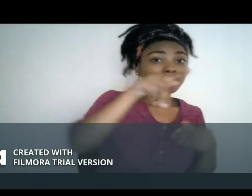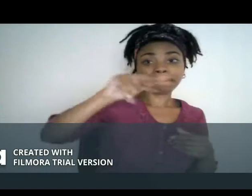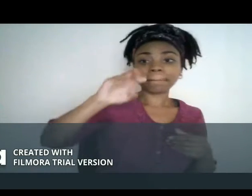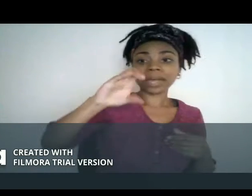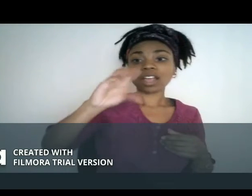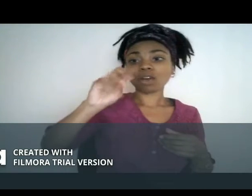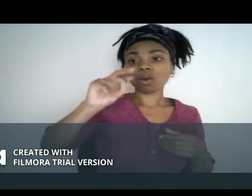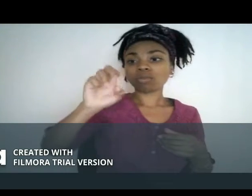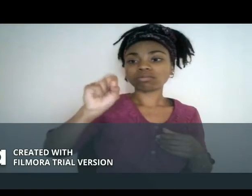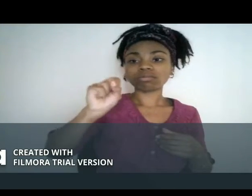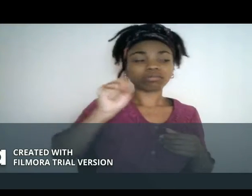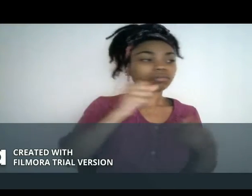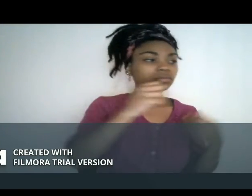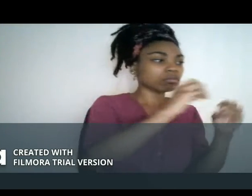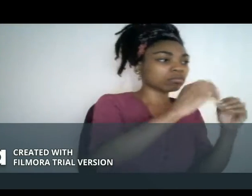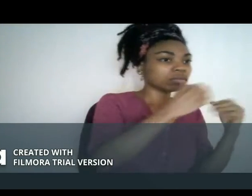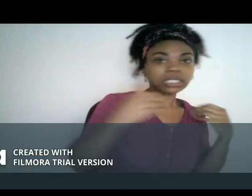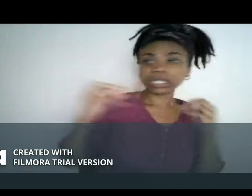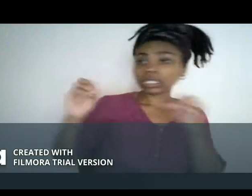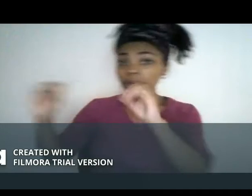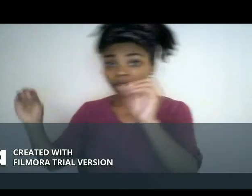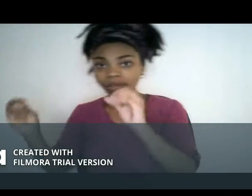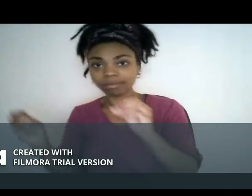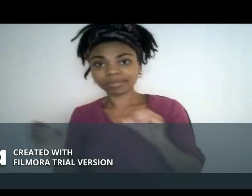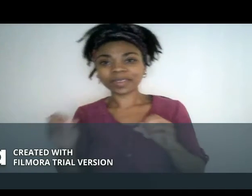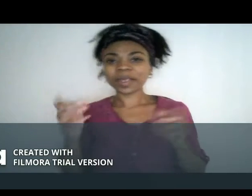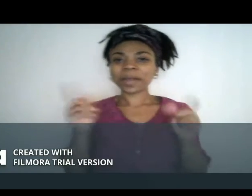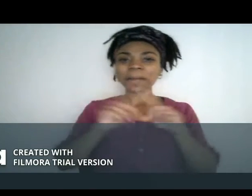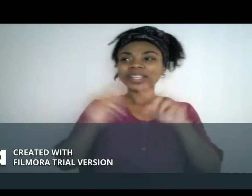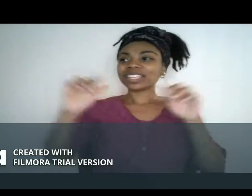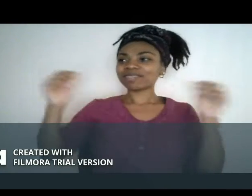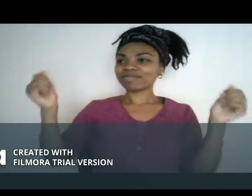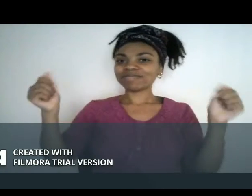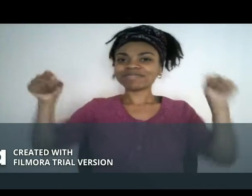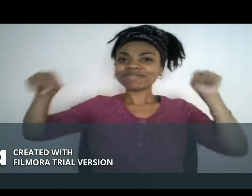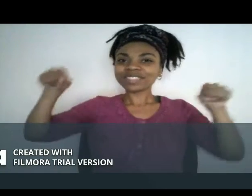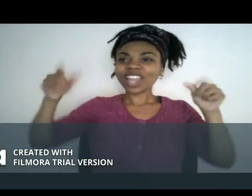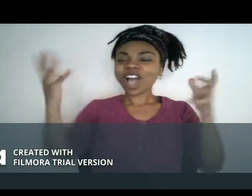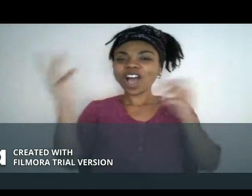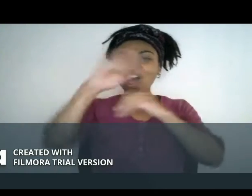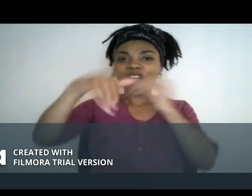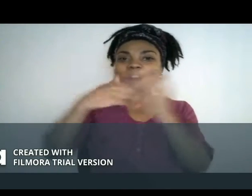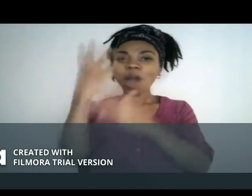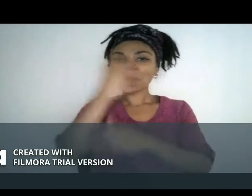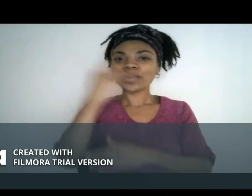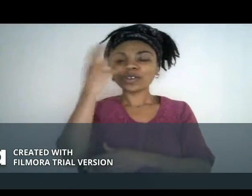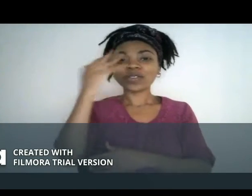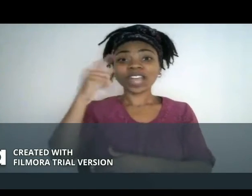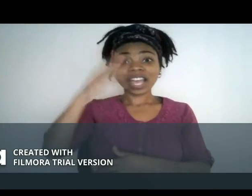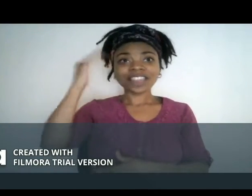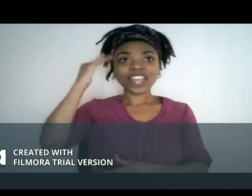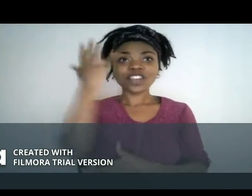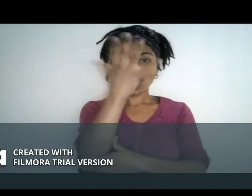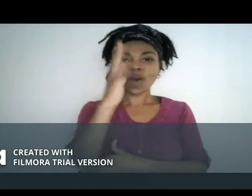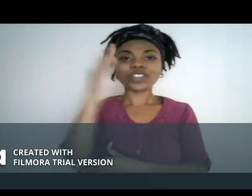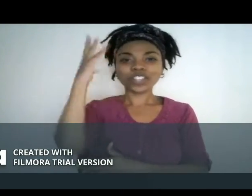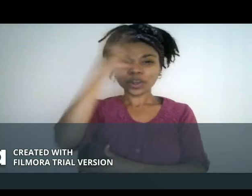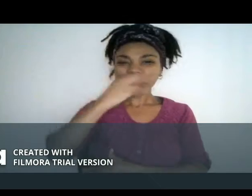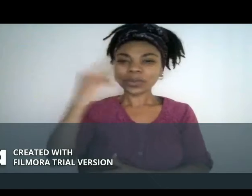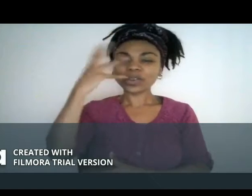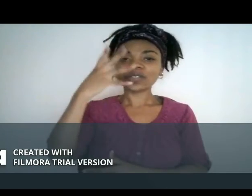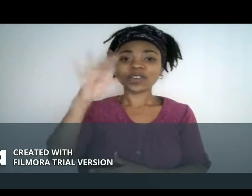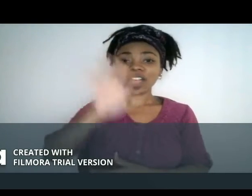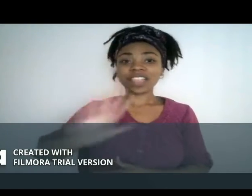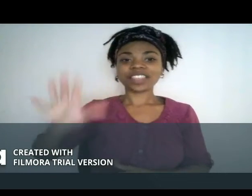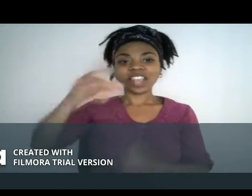some don't, but they're all beautiful, and they all exist together. And they know that they stand tall in their beauty. They know that